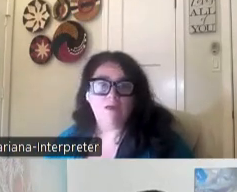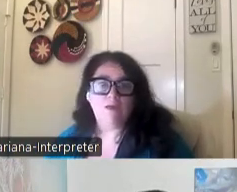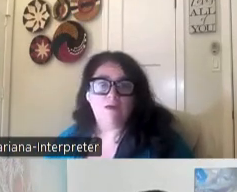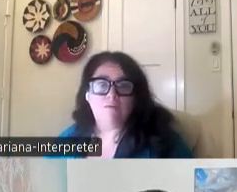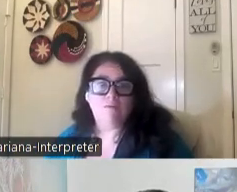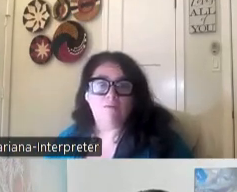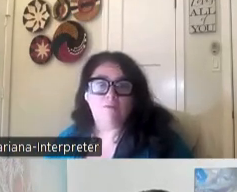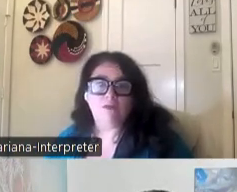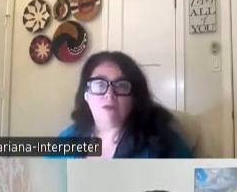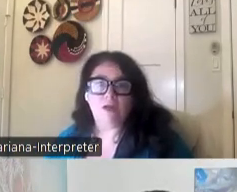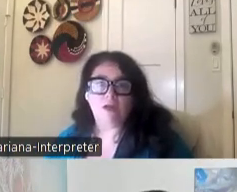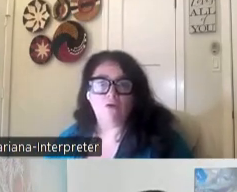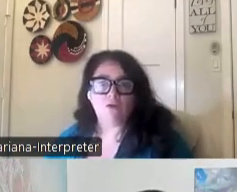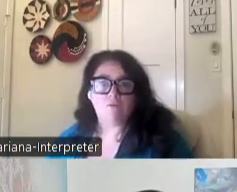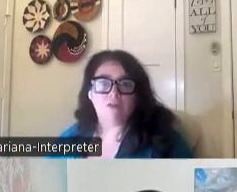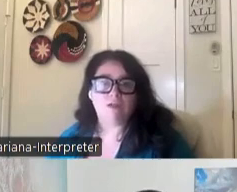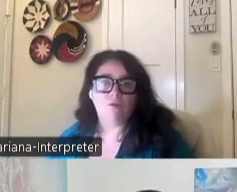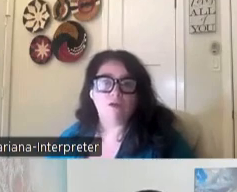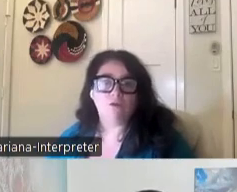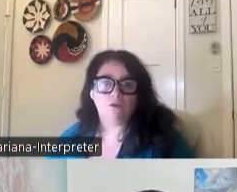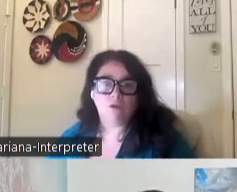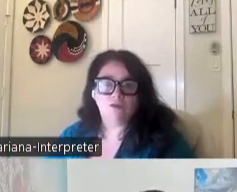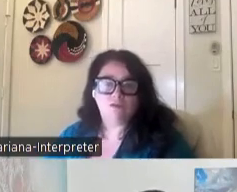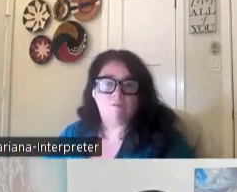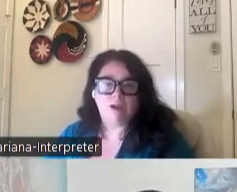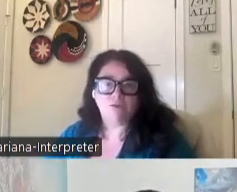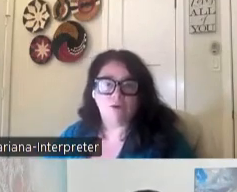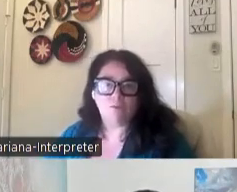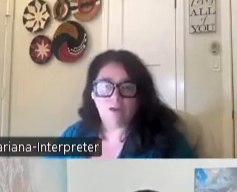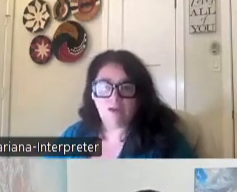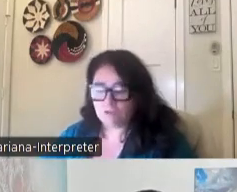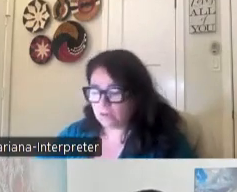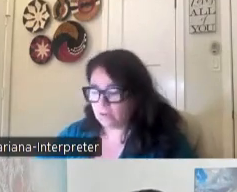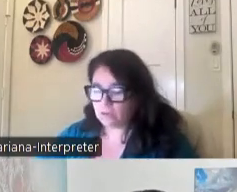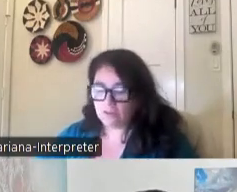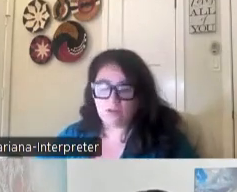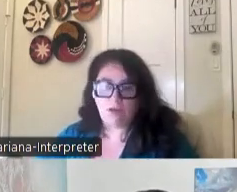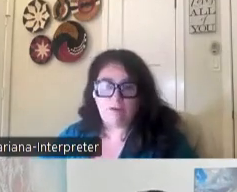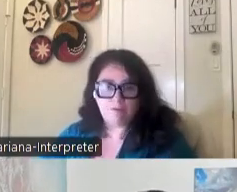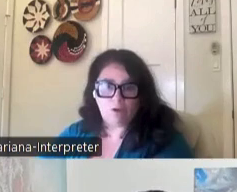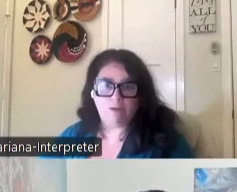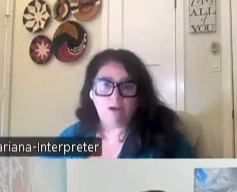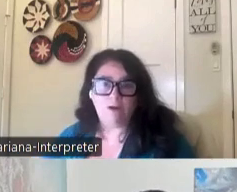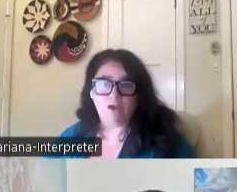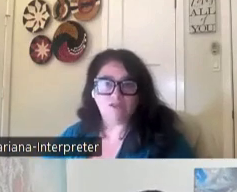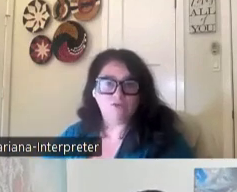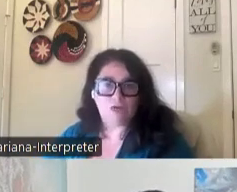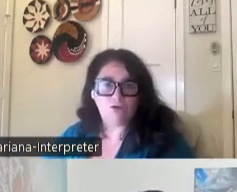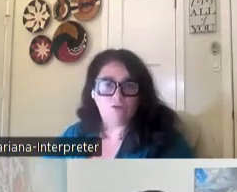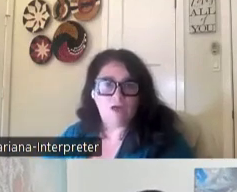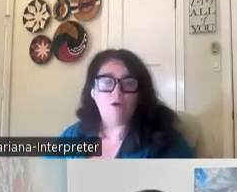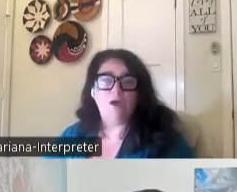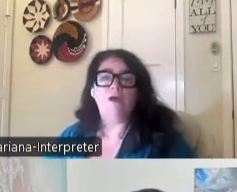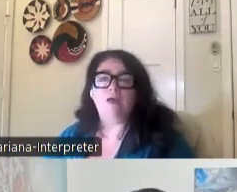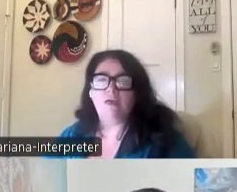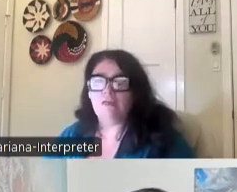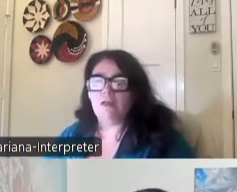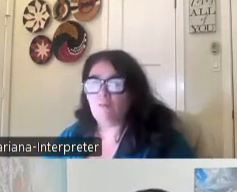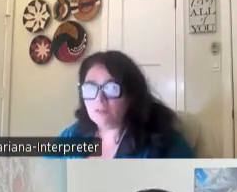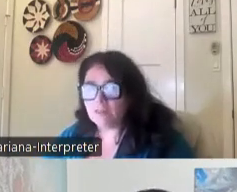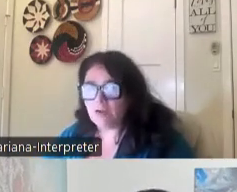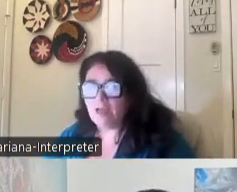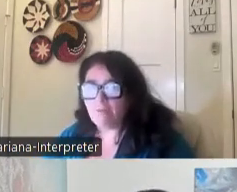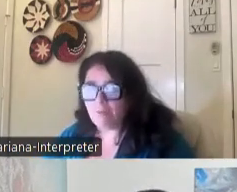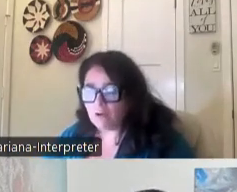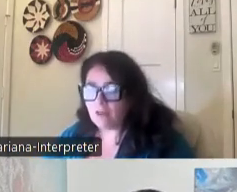kitchen counter and you use the larger sponge to soak it up, you wring it out over the sink, and that larger sponge is capable of yielding more